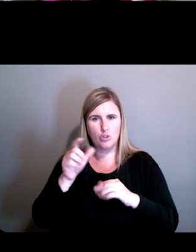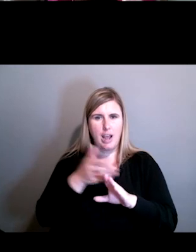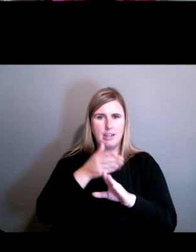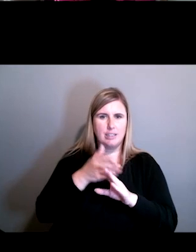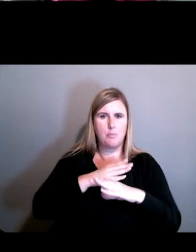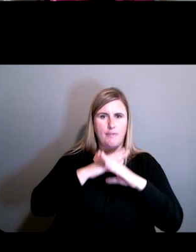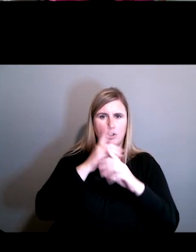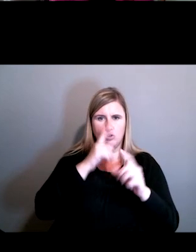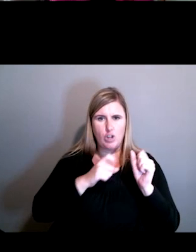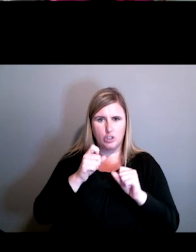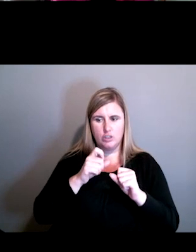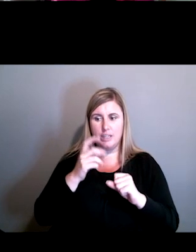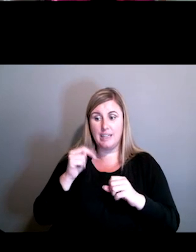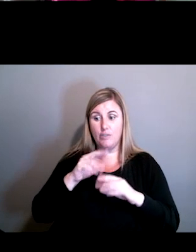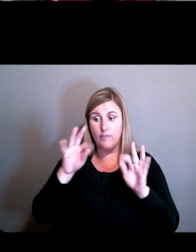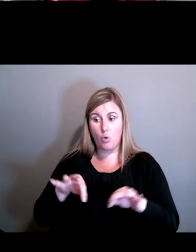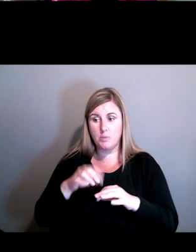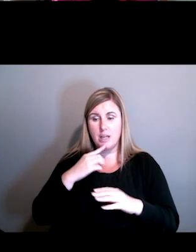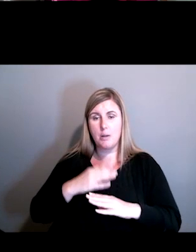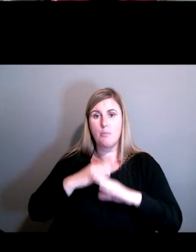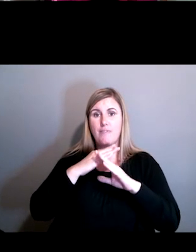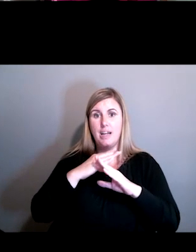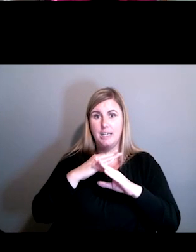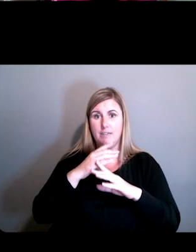preventative strategies right after antecedent.